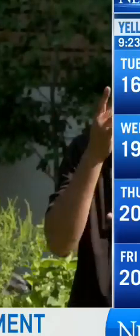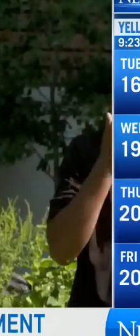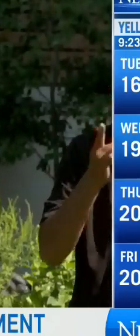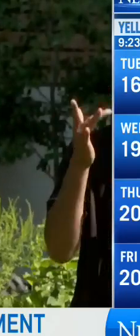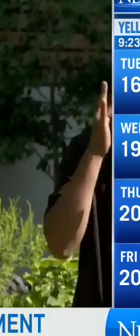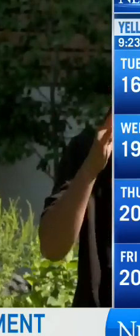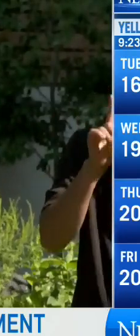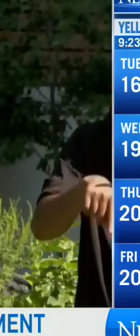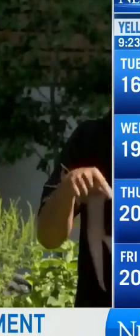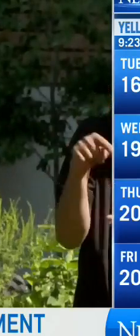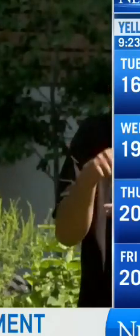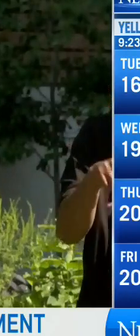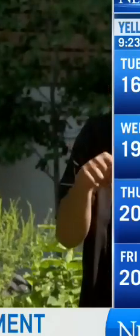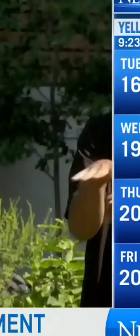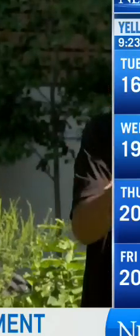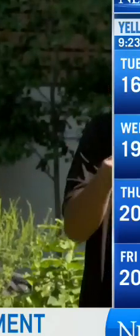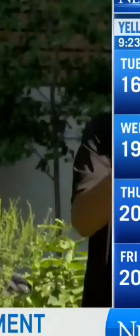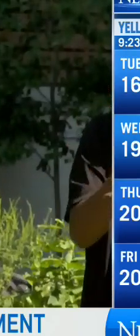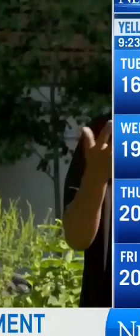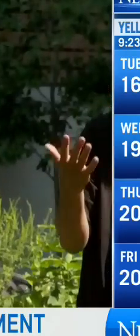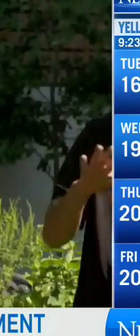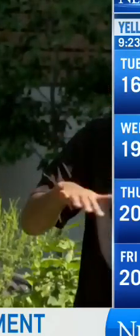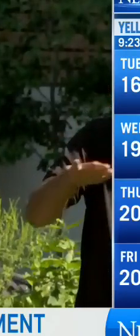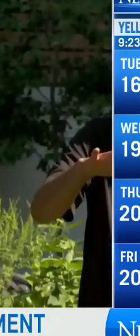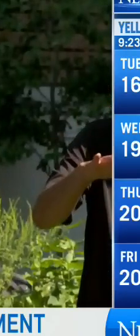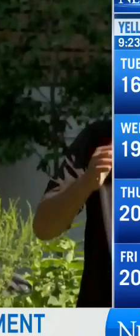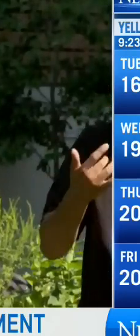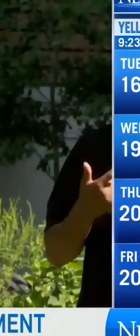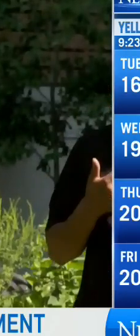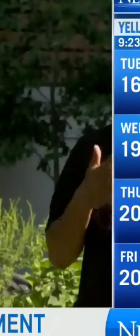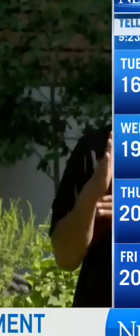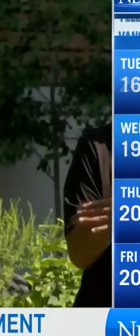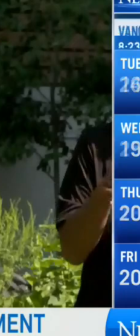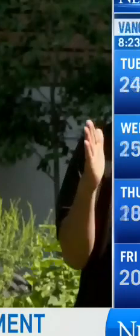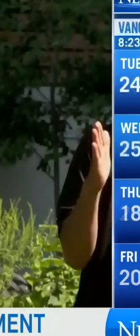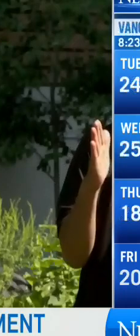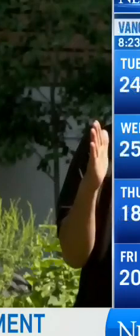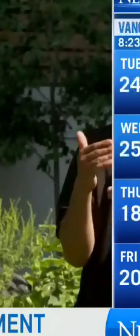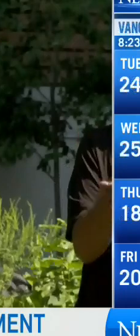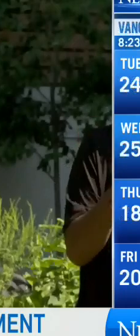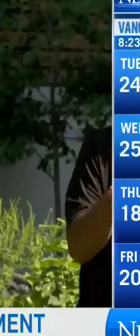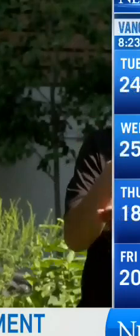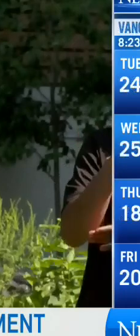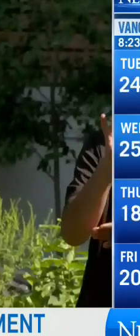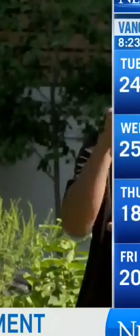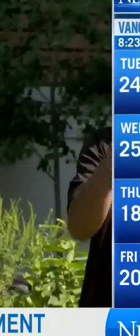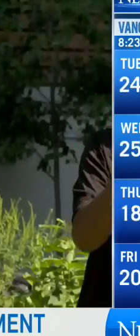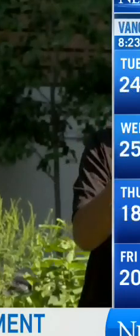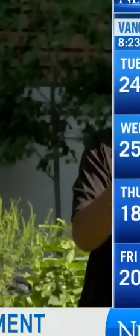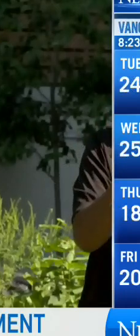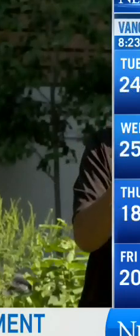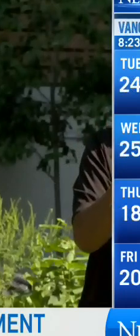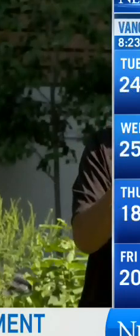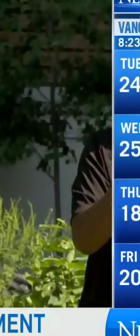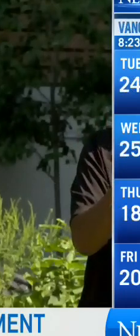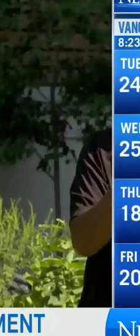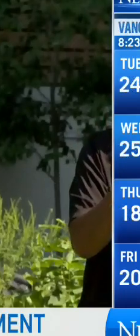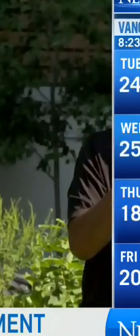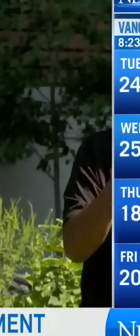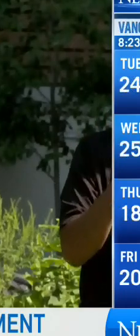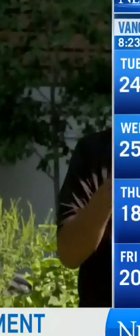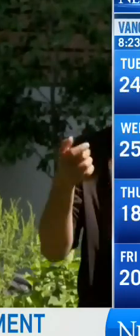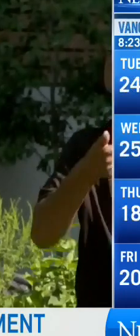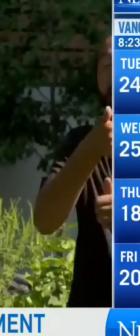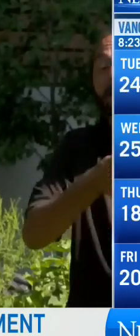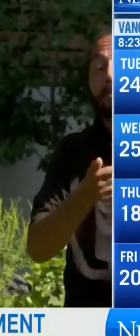housing. The median income is $39,000, while the average one-bedroom costs $2,300. So